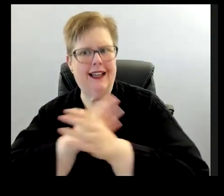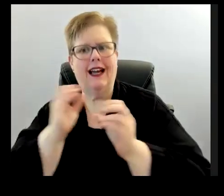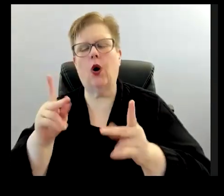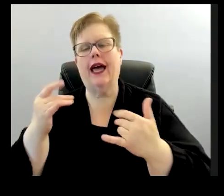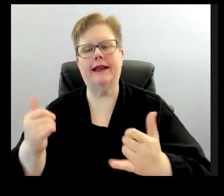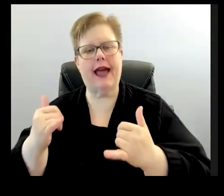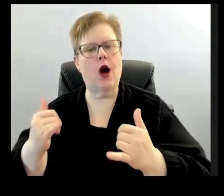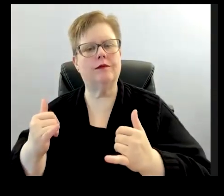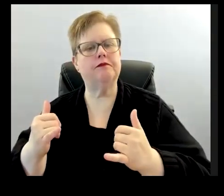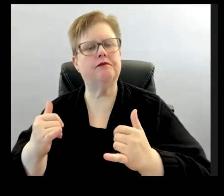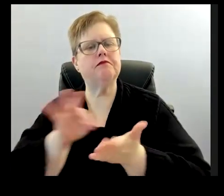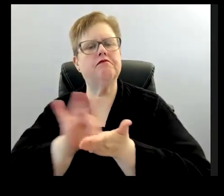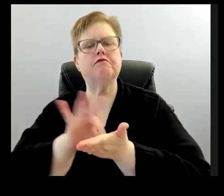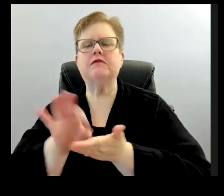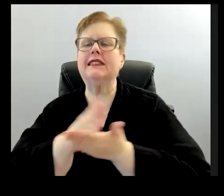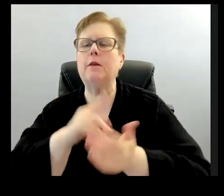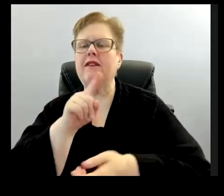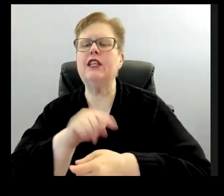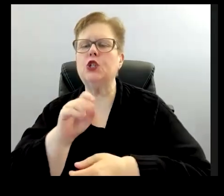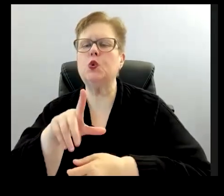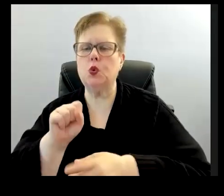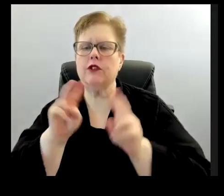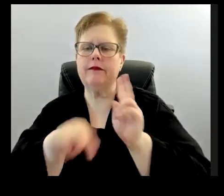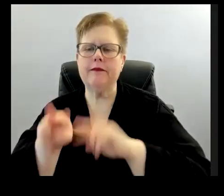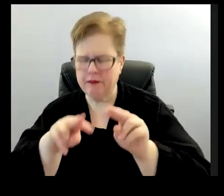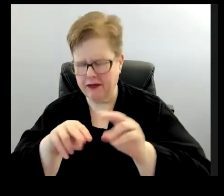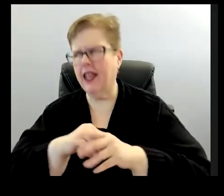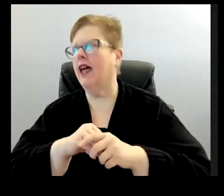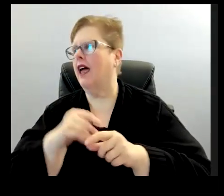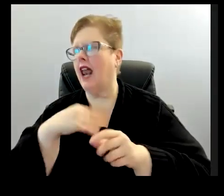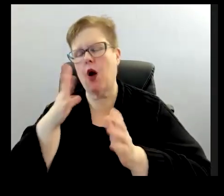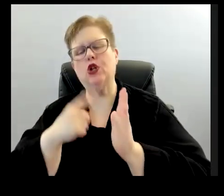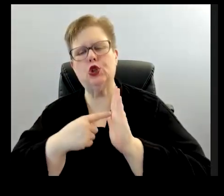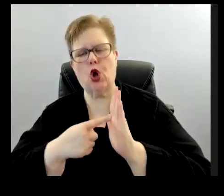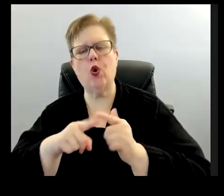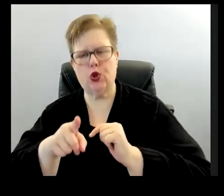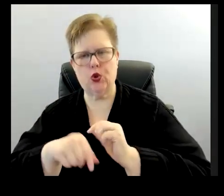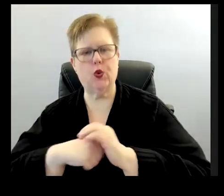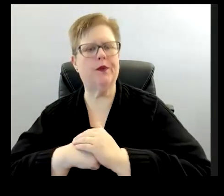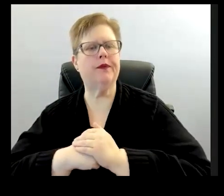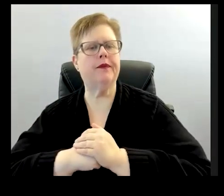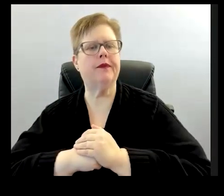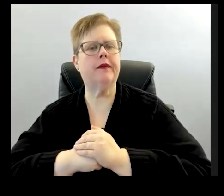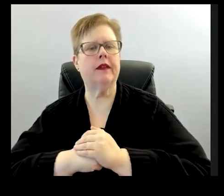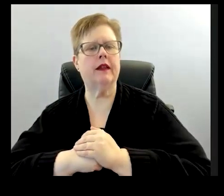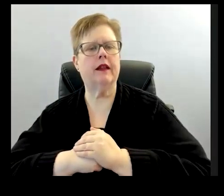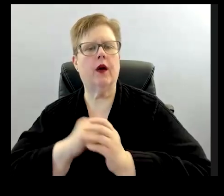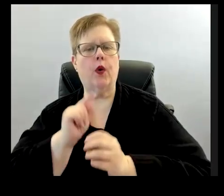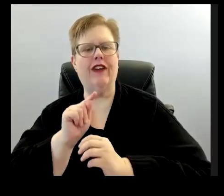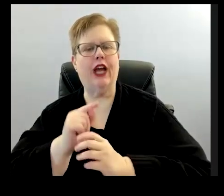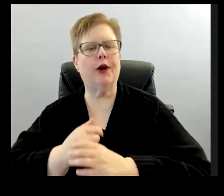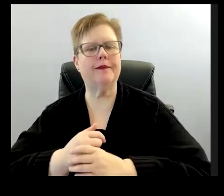stock of some of these tools, and I will show them to you over